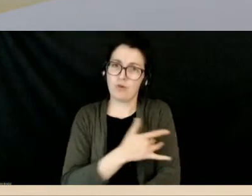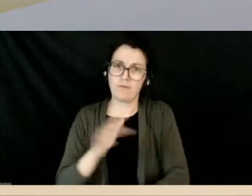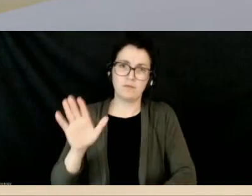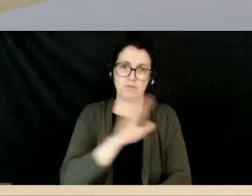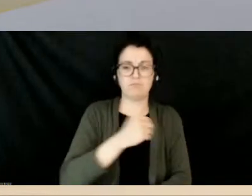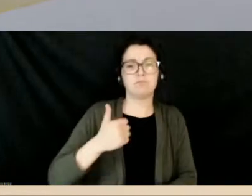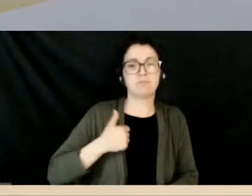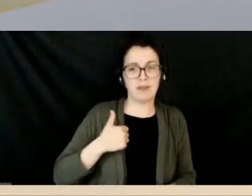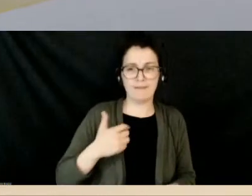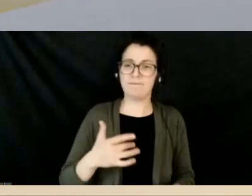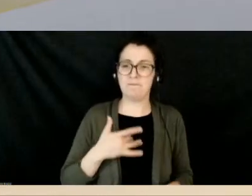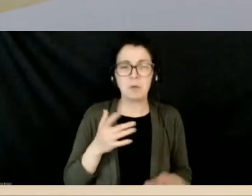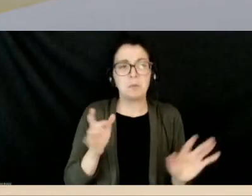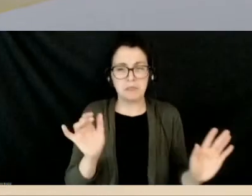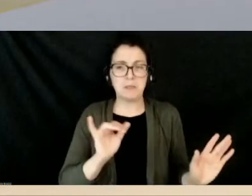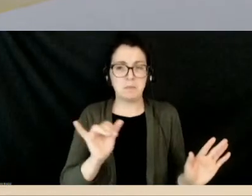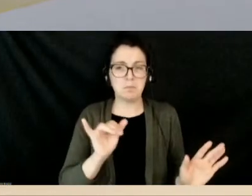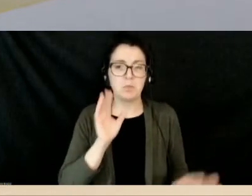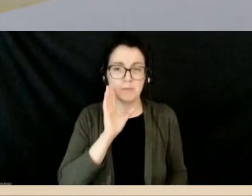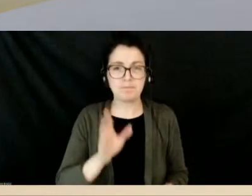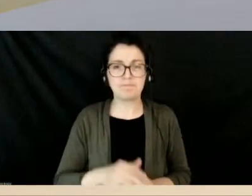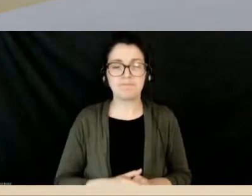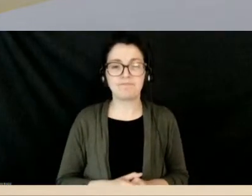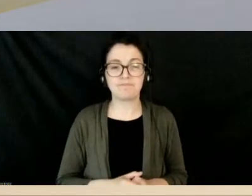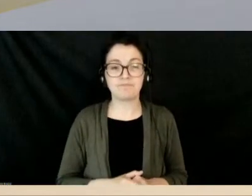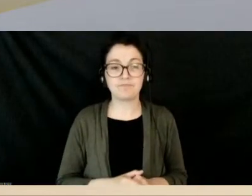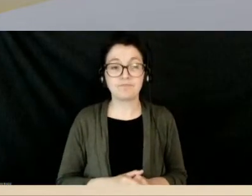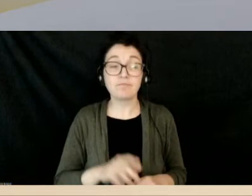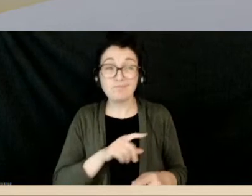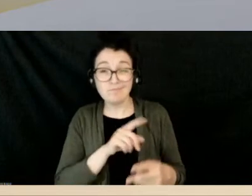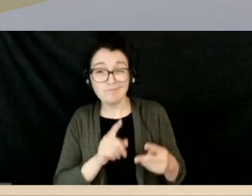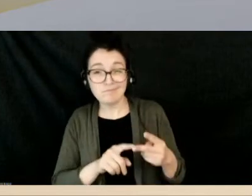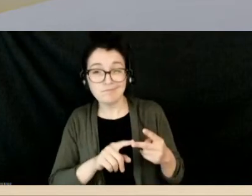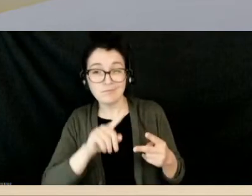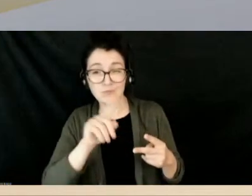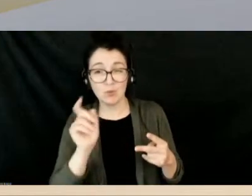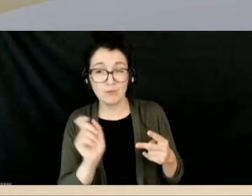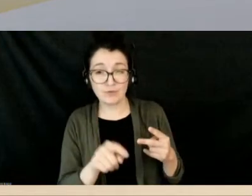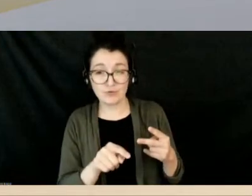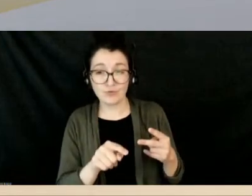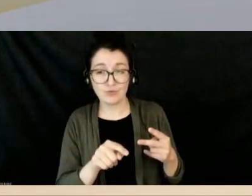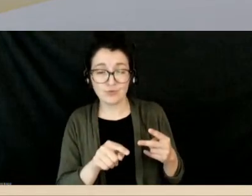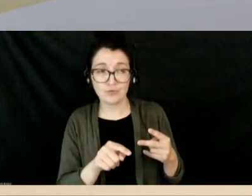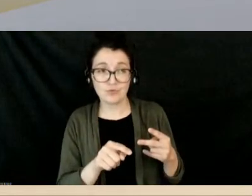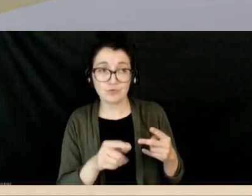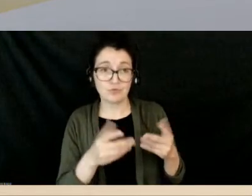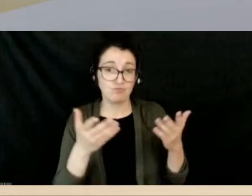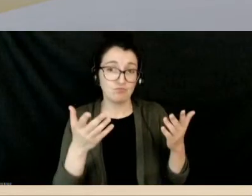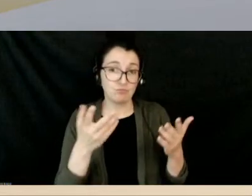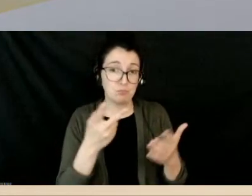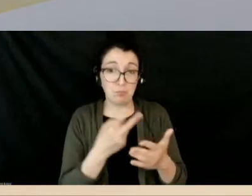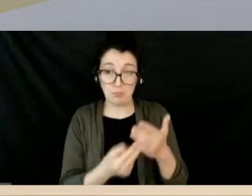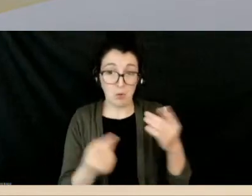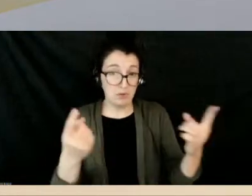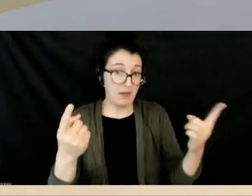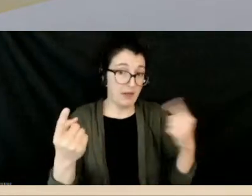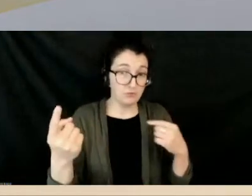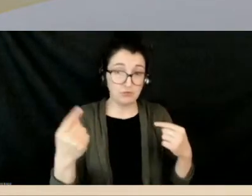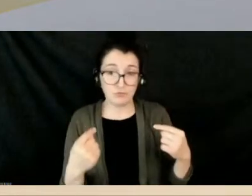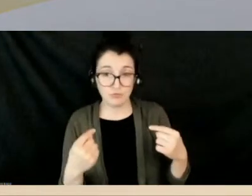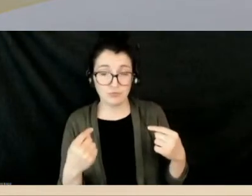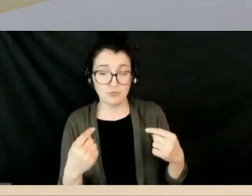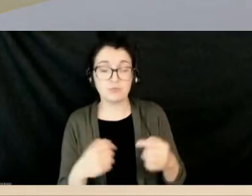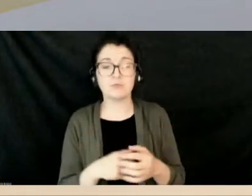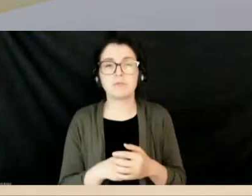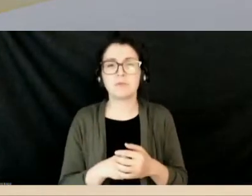Okay, thank you. And my next question, maybe both of you might want to weigh in on this one, but I'm just wondering how our plan